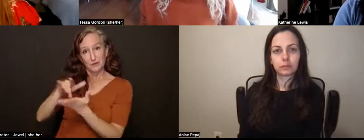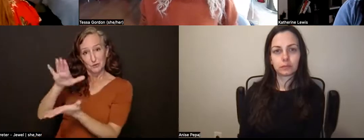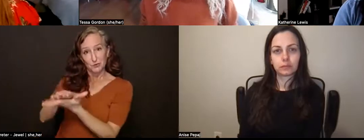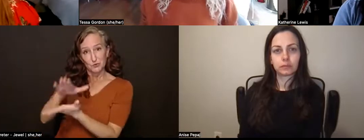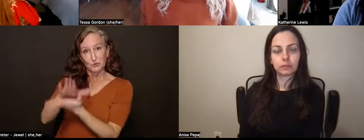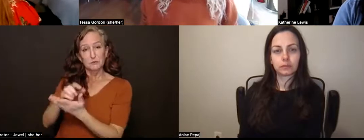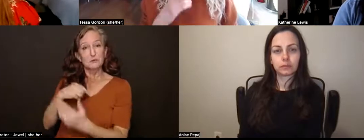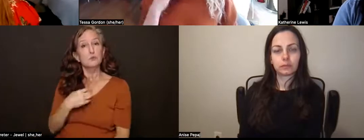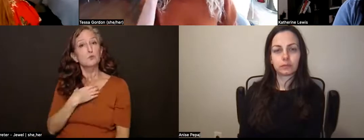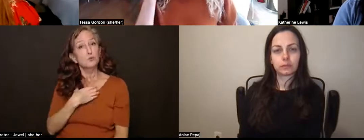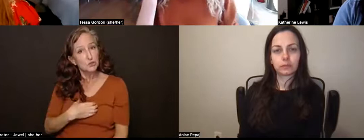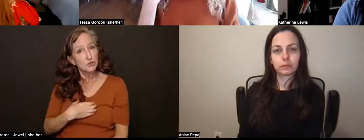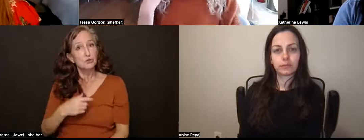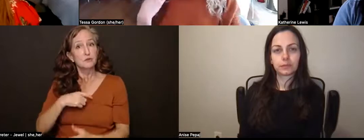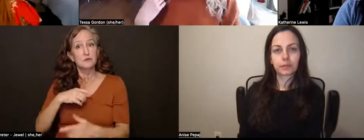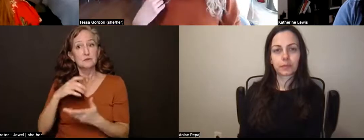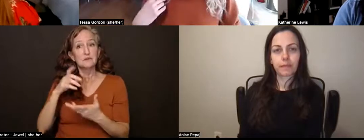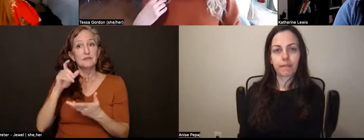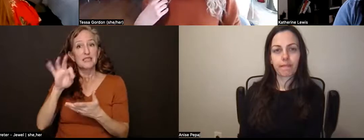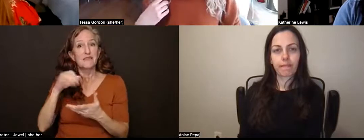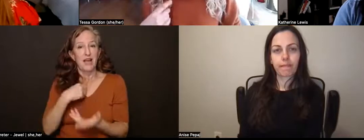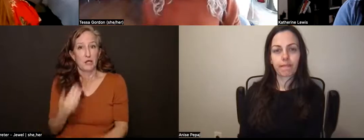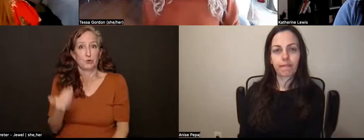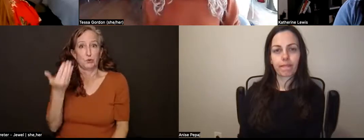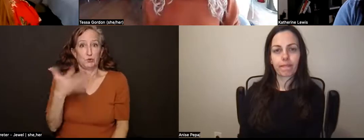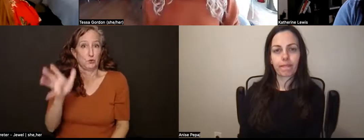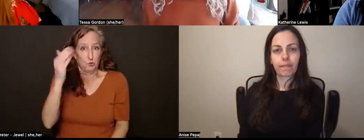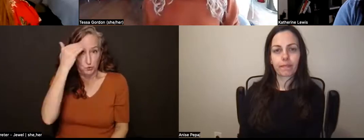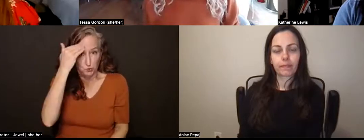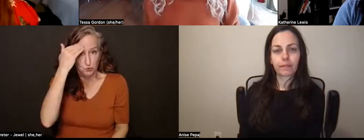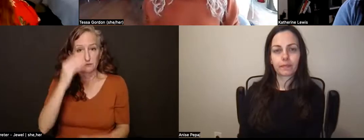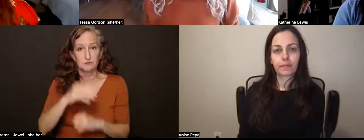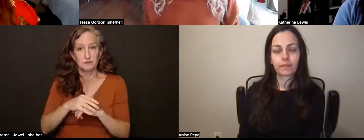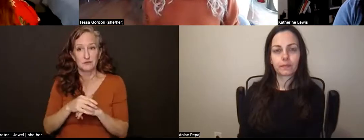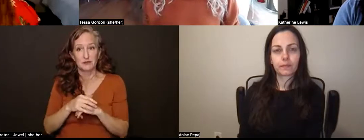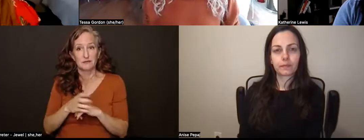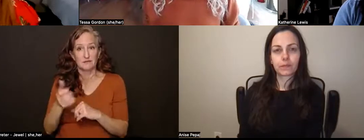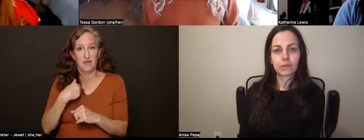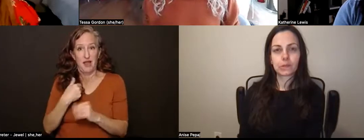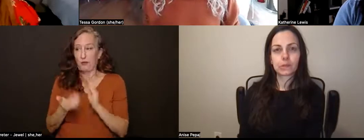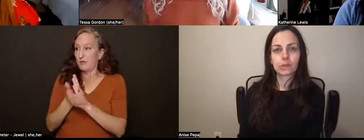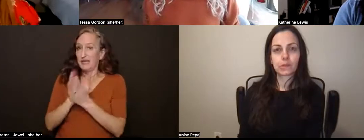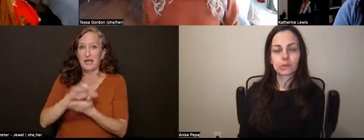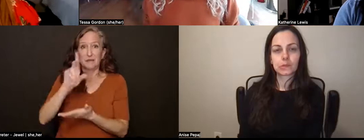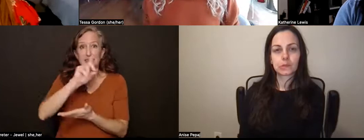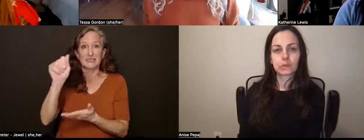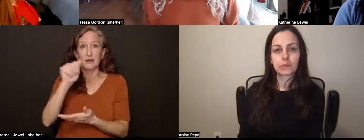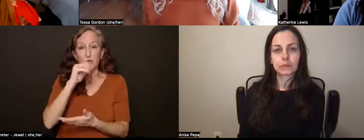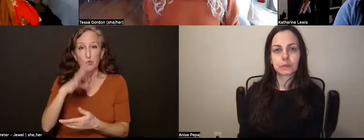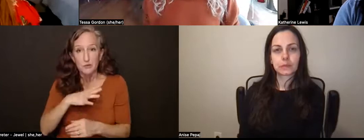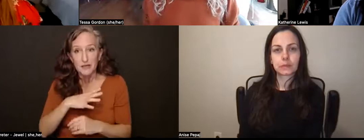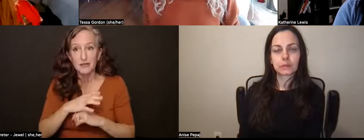started teaching. If I had known that I would have become a disabled woman, and even